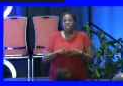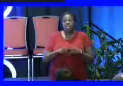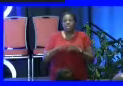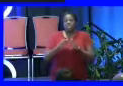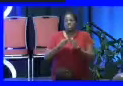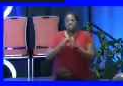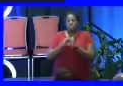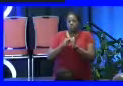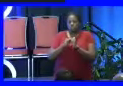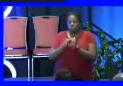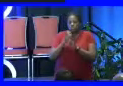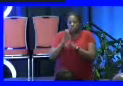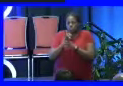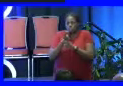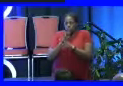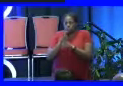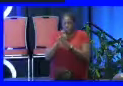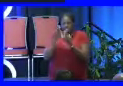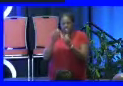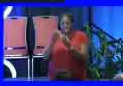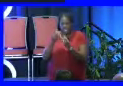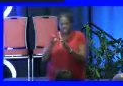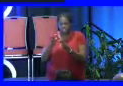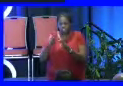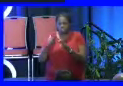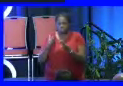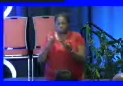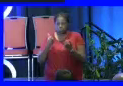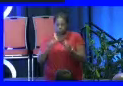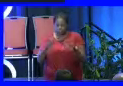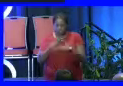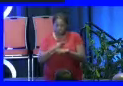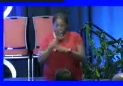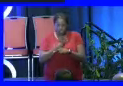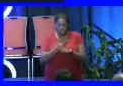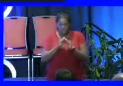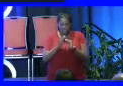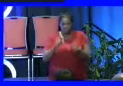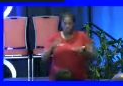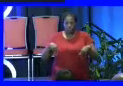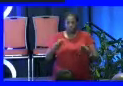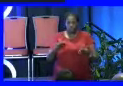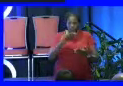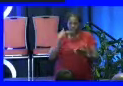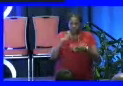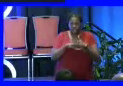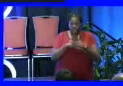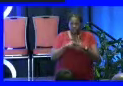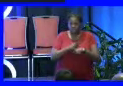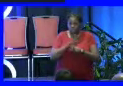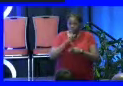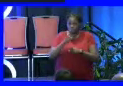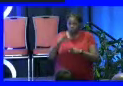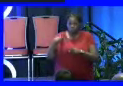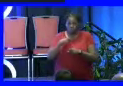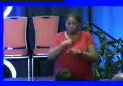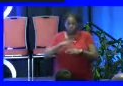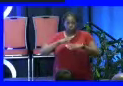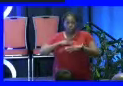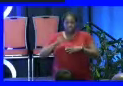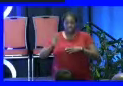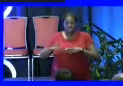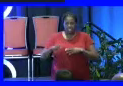are we creating better access? How are we better informing the outputs into our algorithms so we're meeting the needs and ensuring that there is health equity